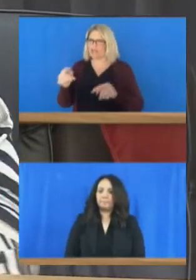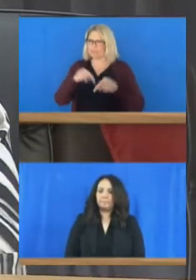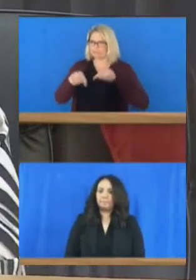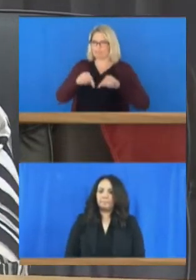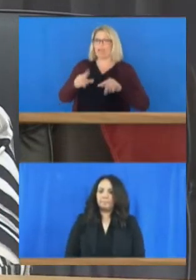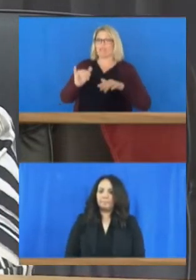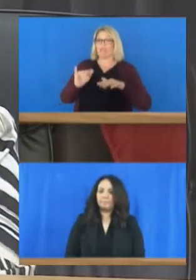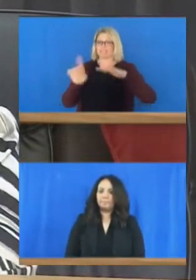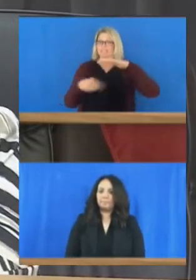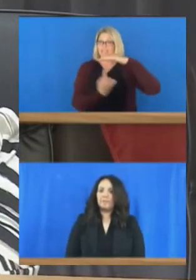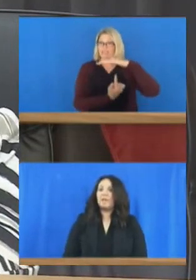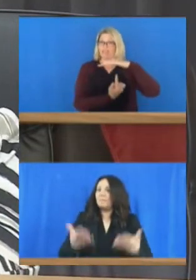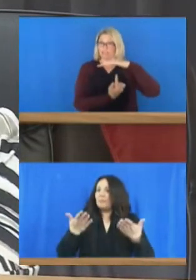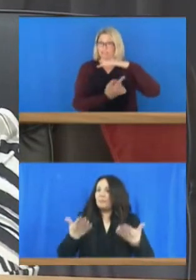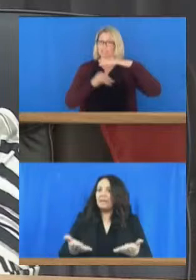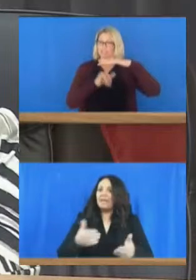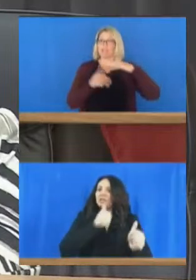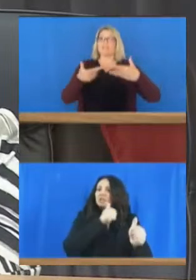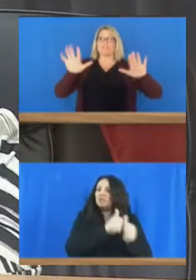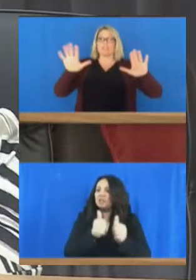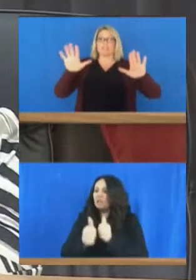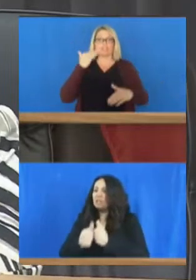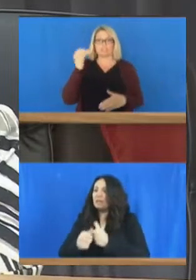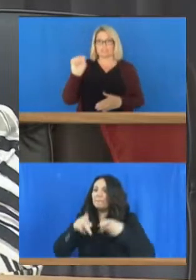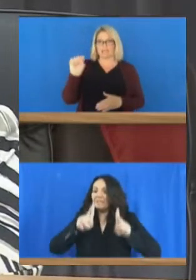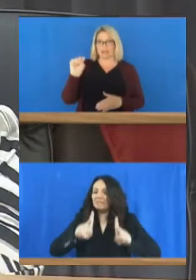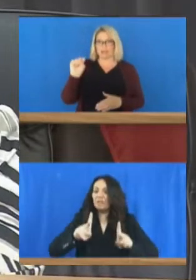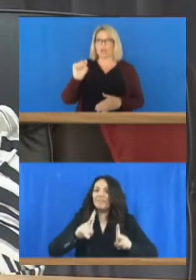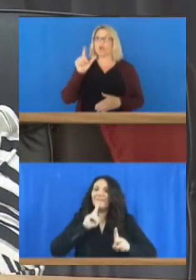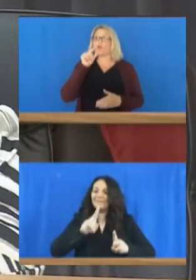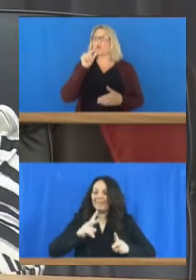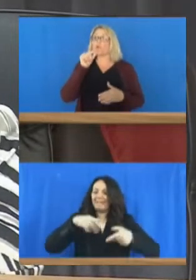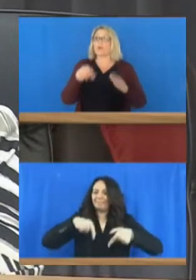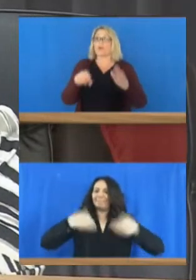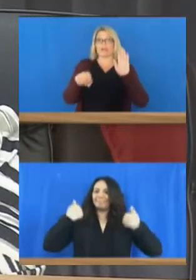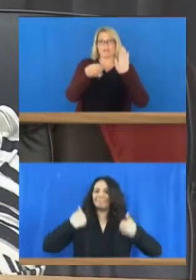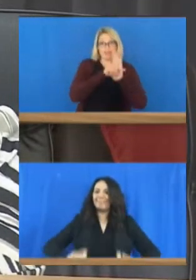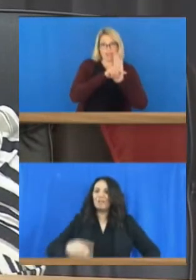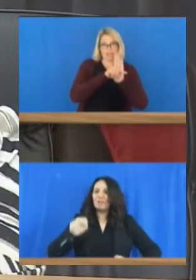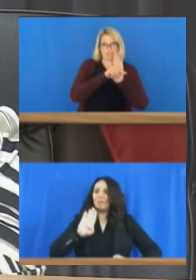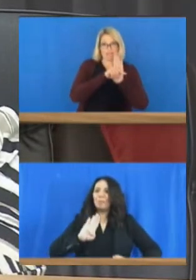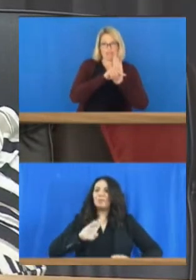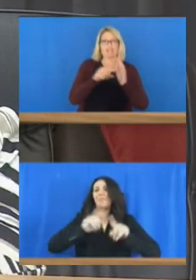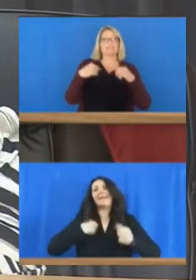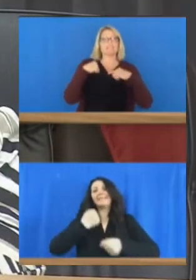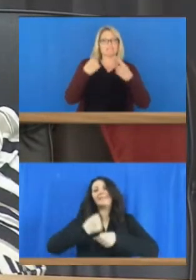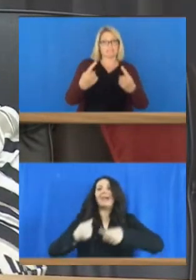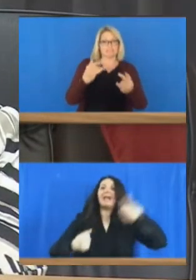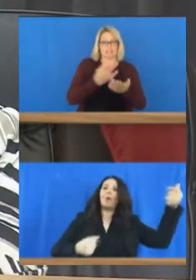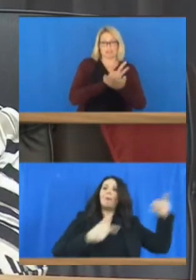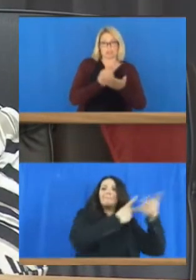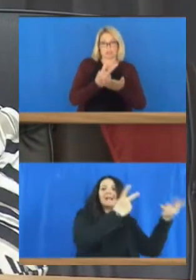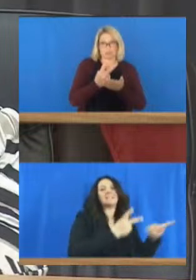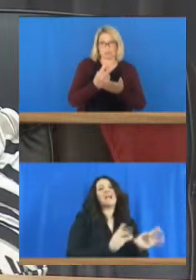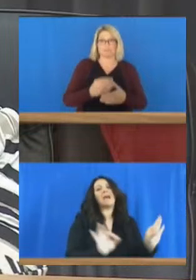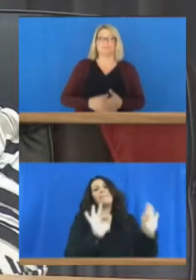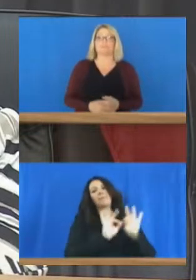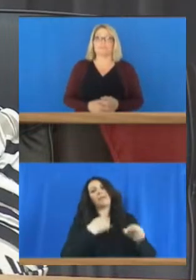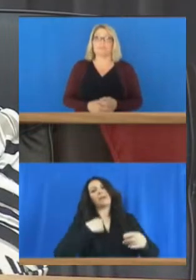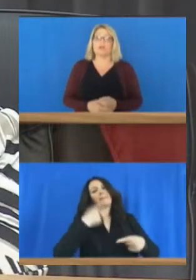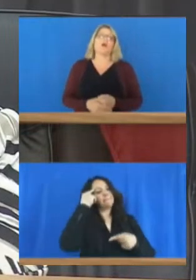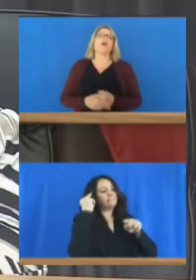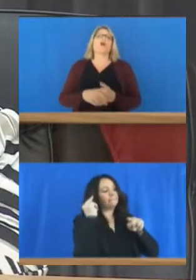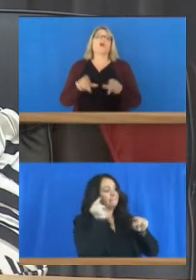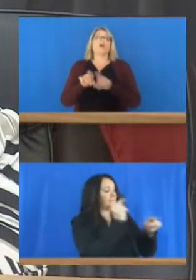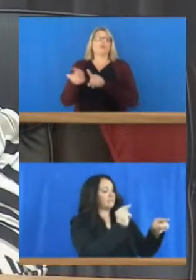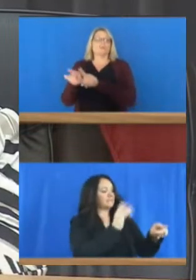this included only New Brunswickers over the age of 16. As we are now moving toward vaccinations for anyone over the age of 12, based on the most